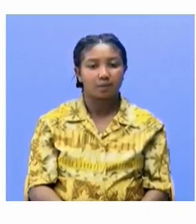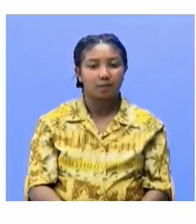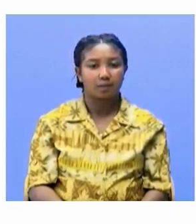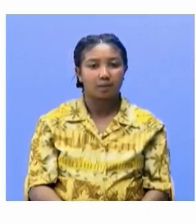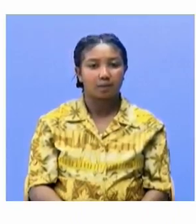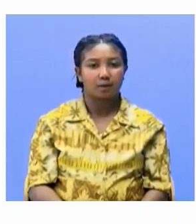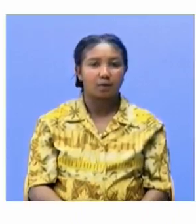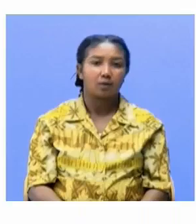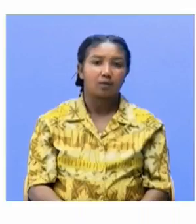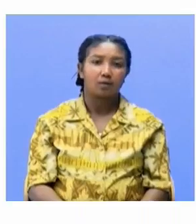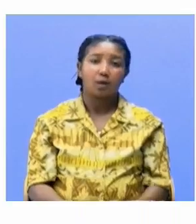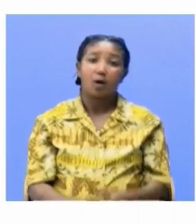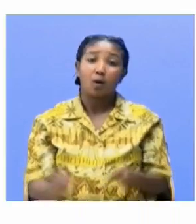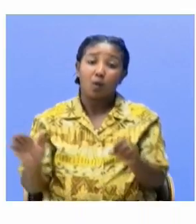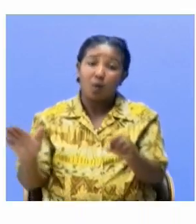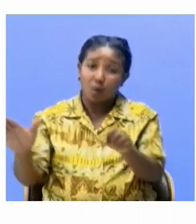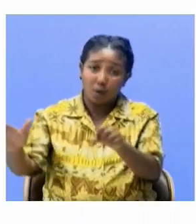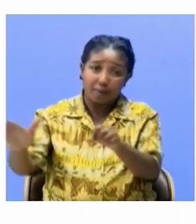Complete the